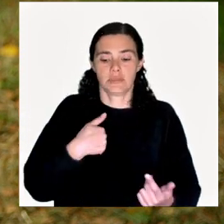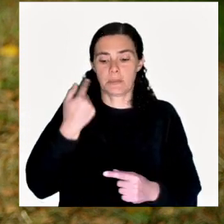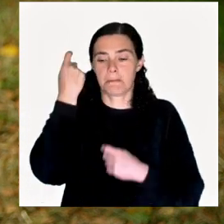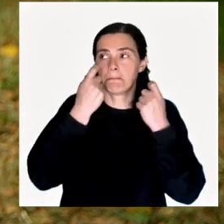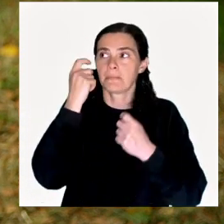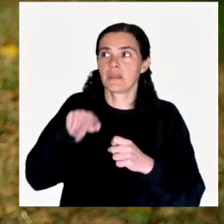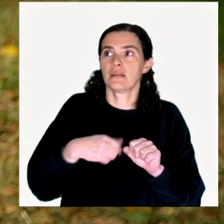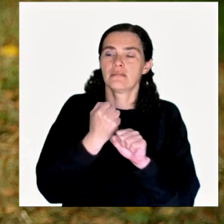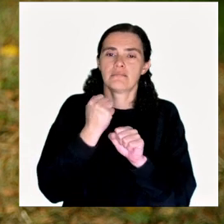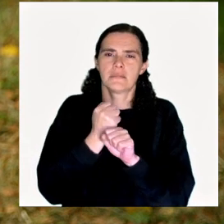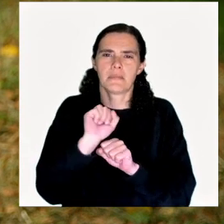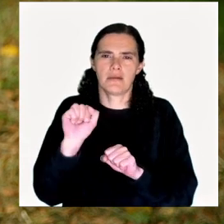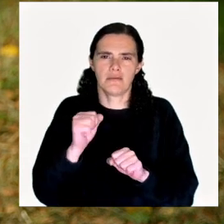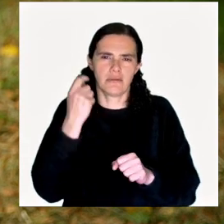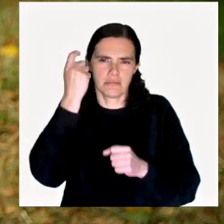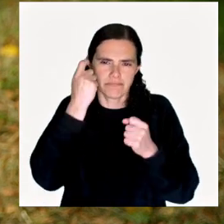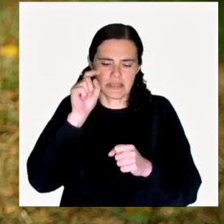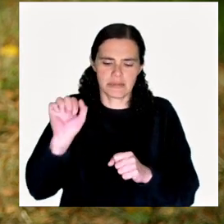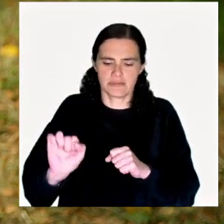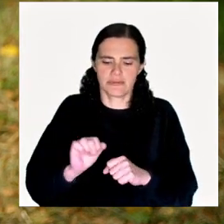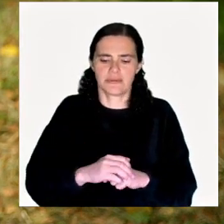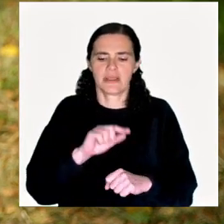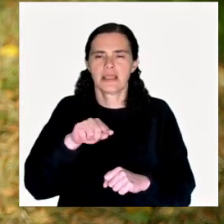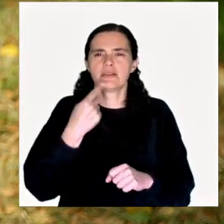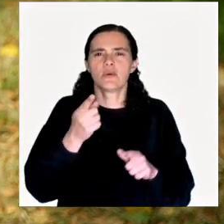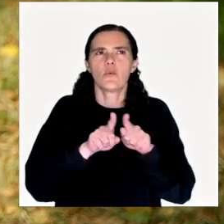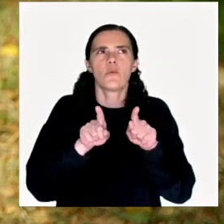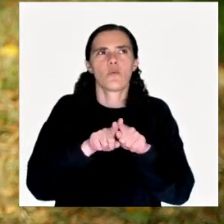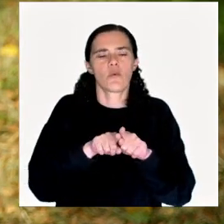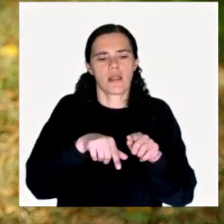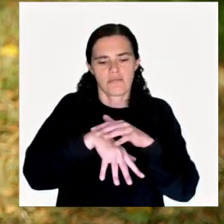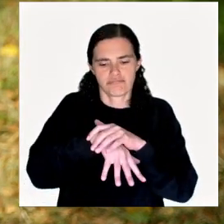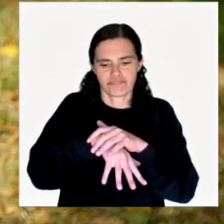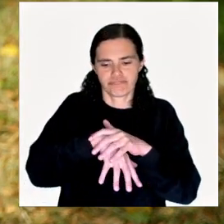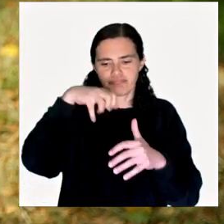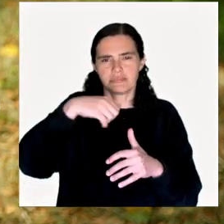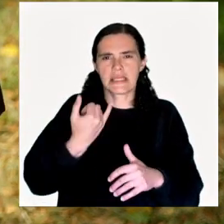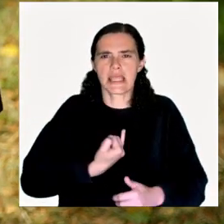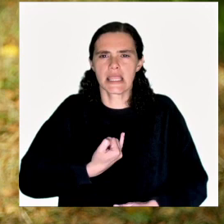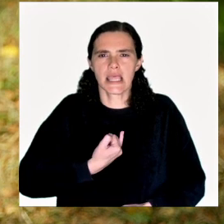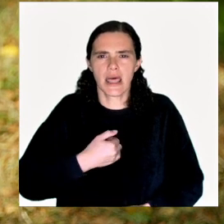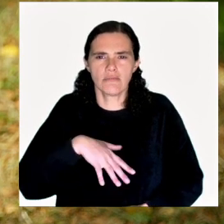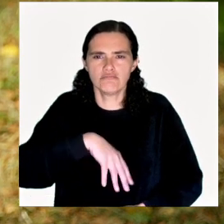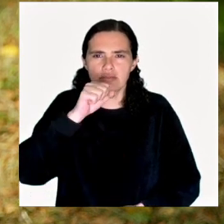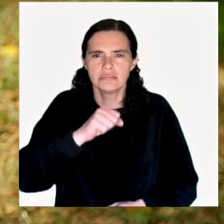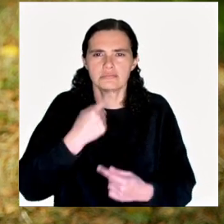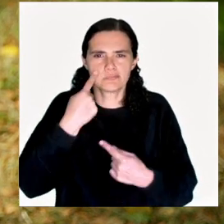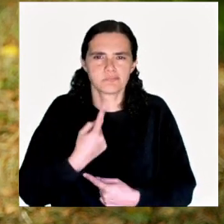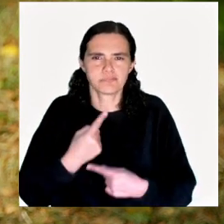I think also in his mind or in his work, this idea of pulling up identities, pulling